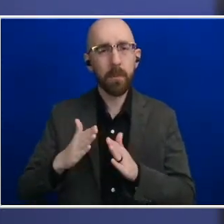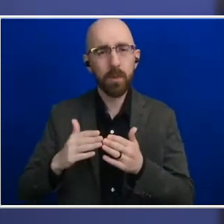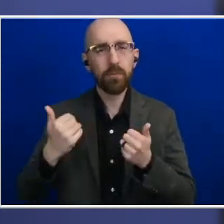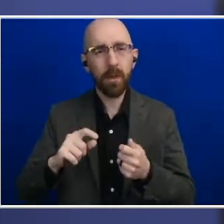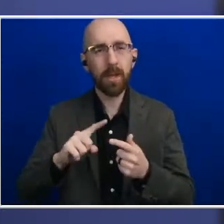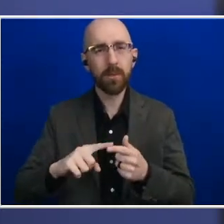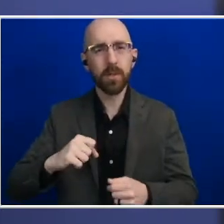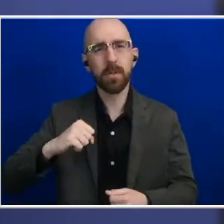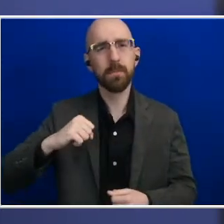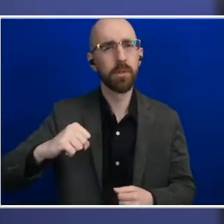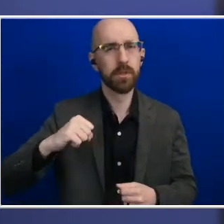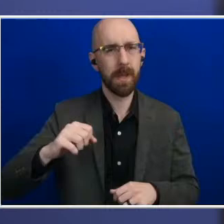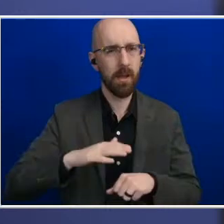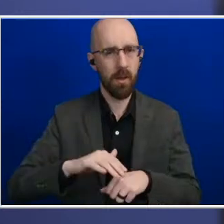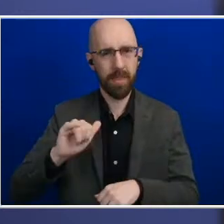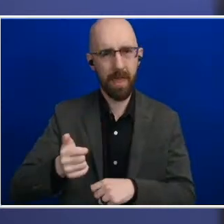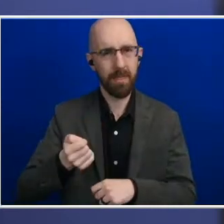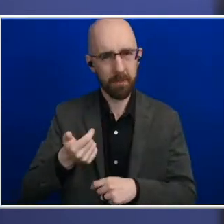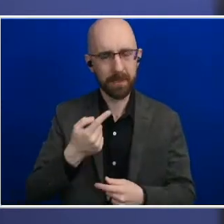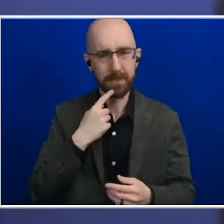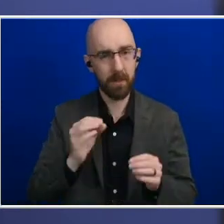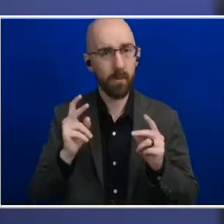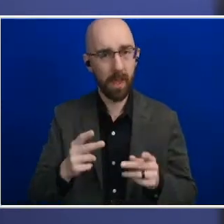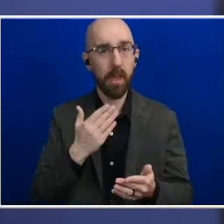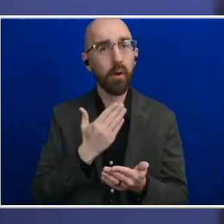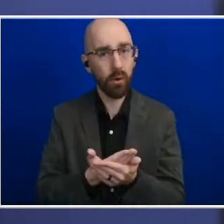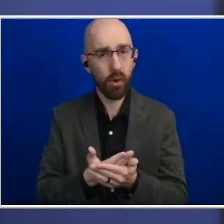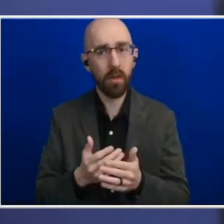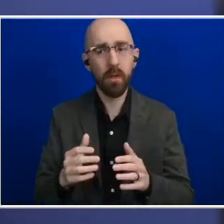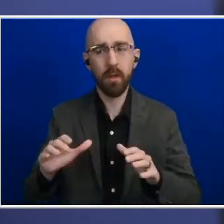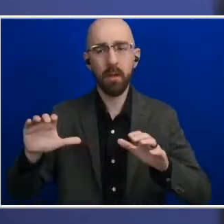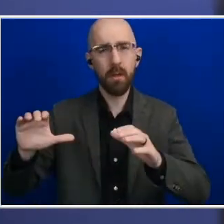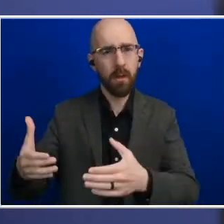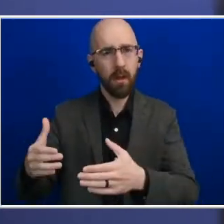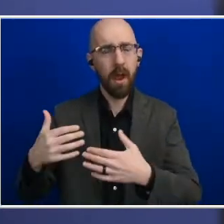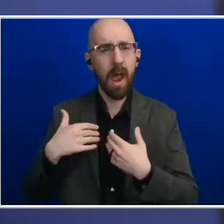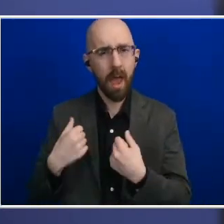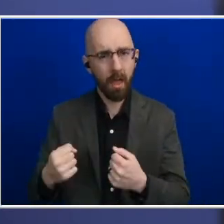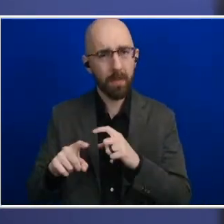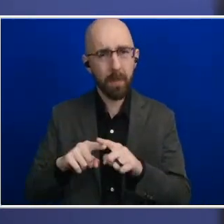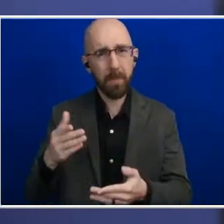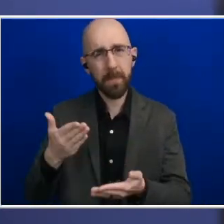little bit and say, okay, that's a great population health marker, but maybe it's not such a great